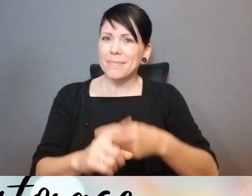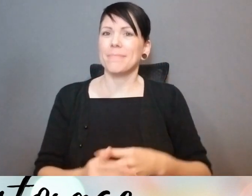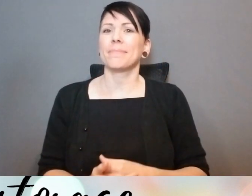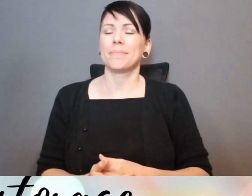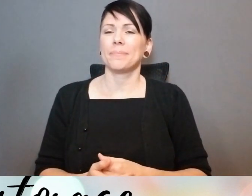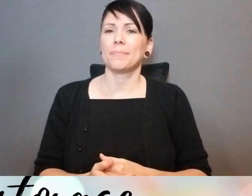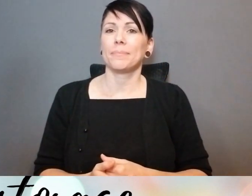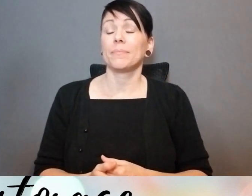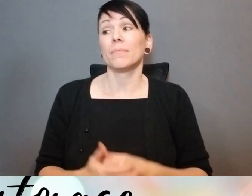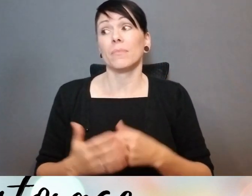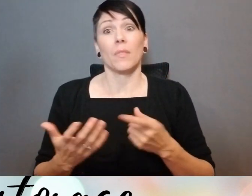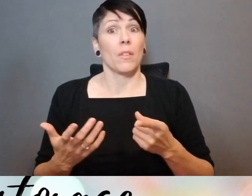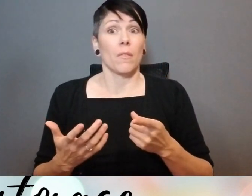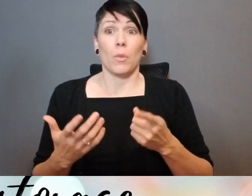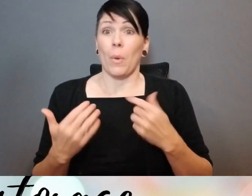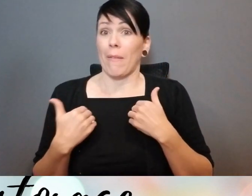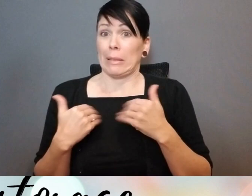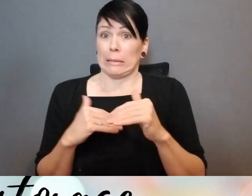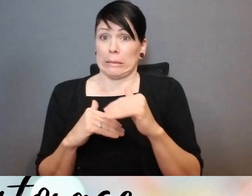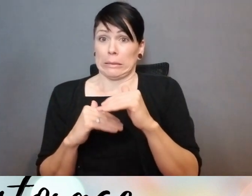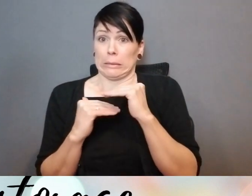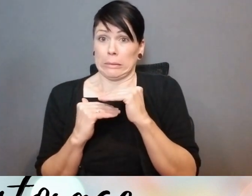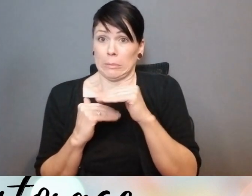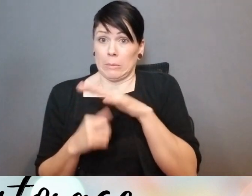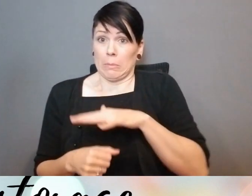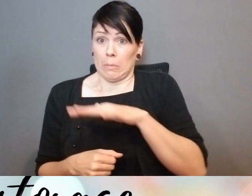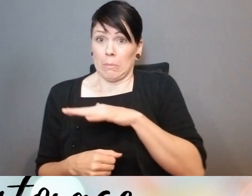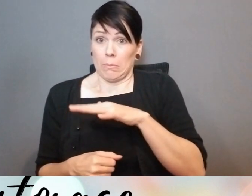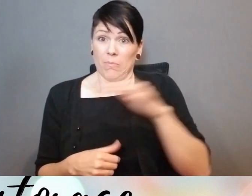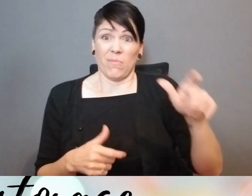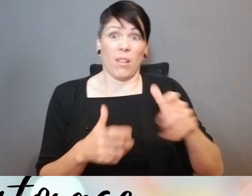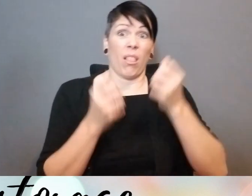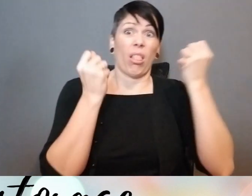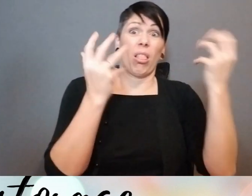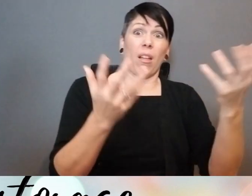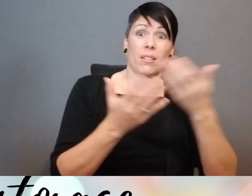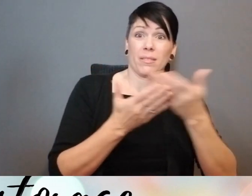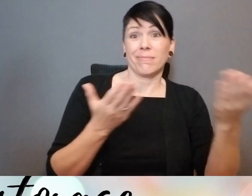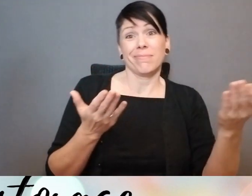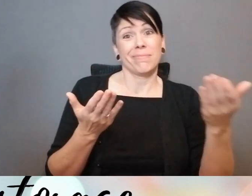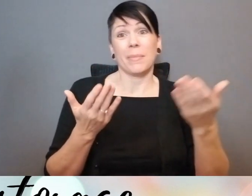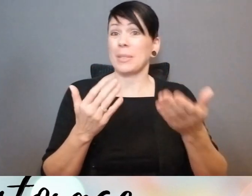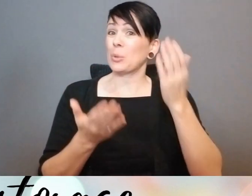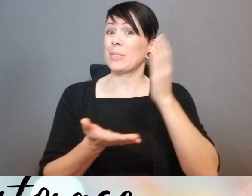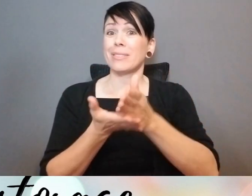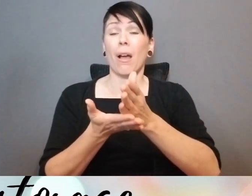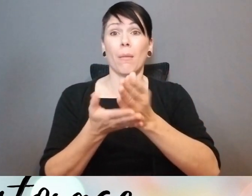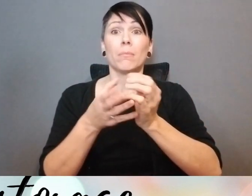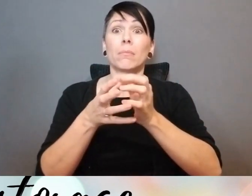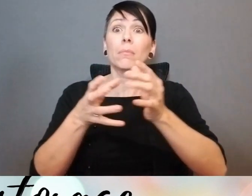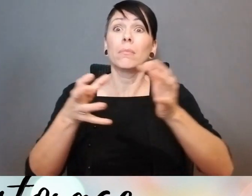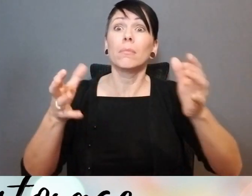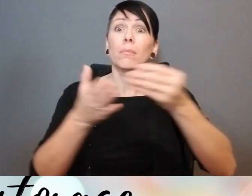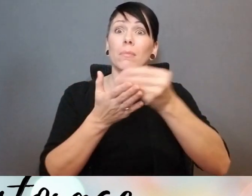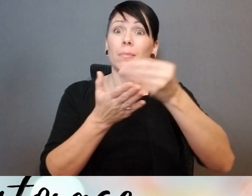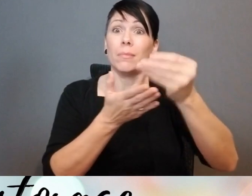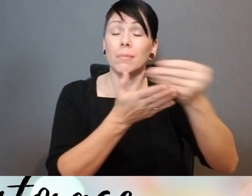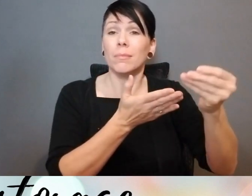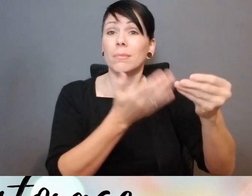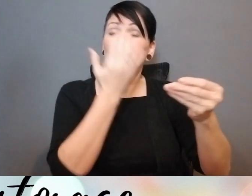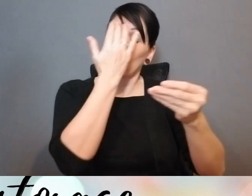room, you may need to stop growing your collection, or even think about downsizing it and